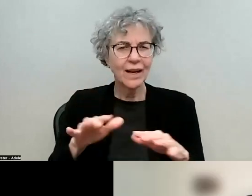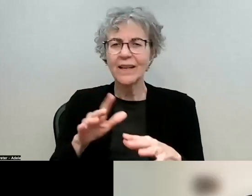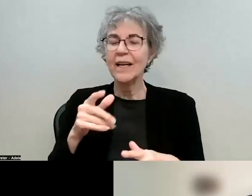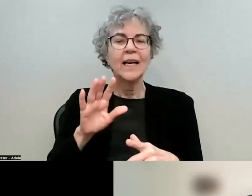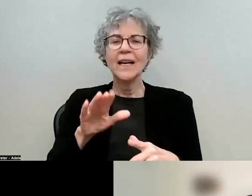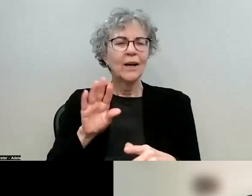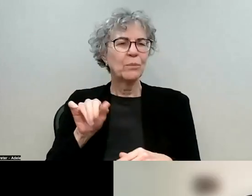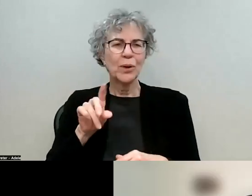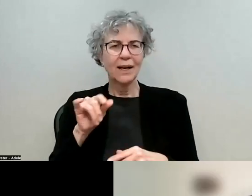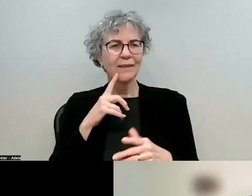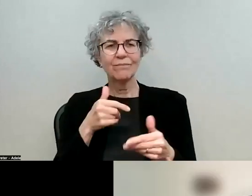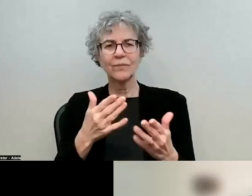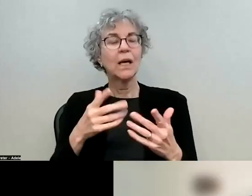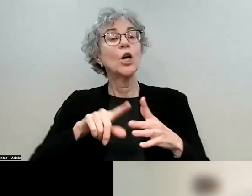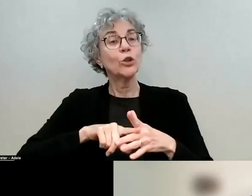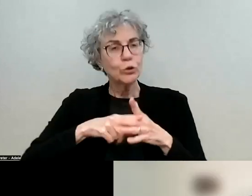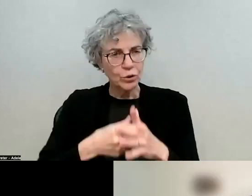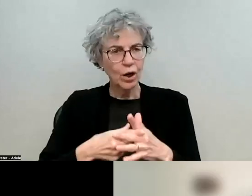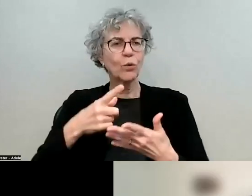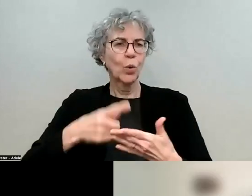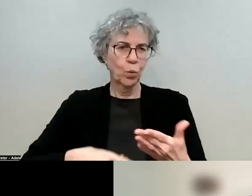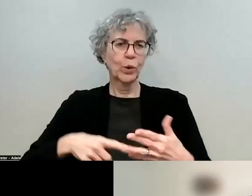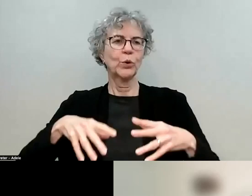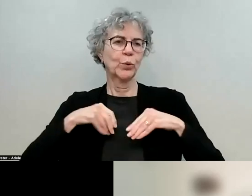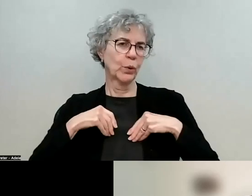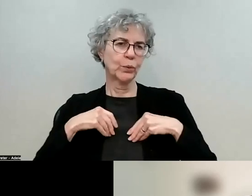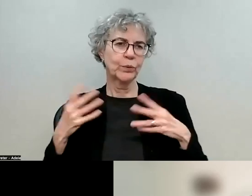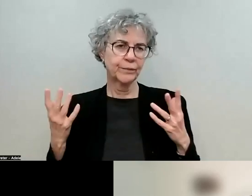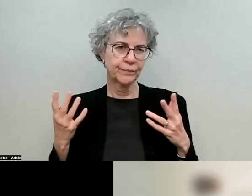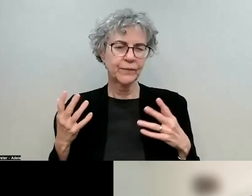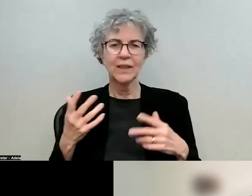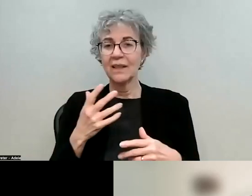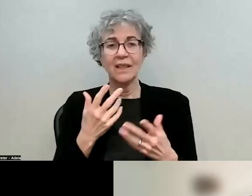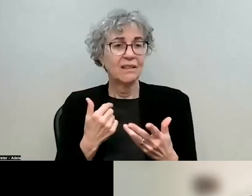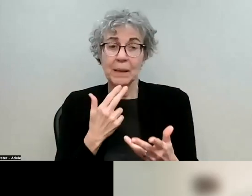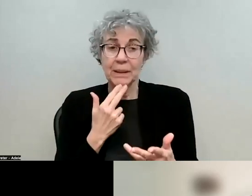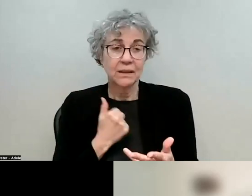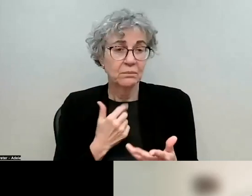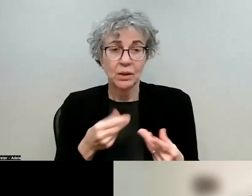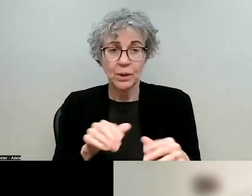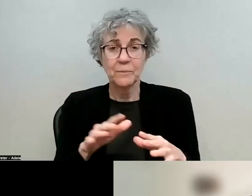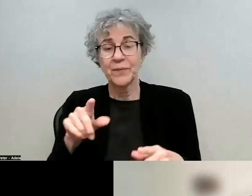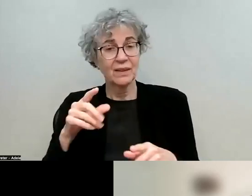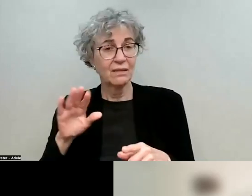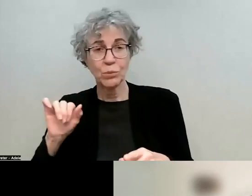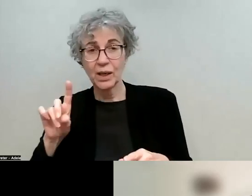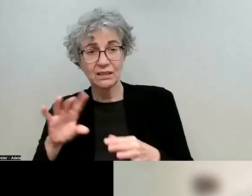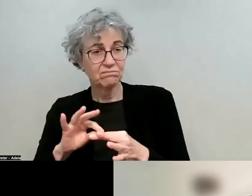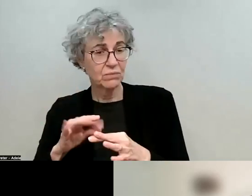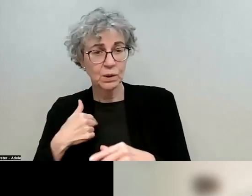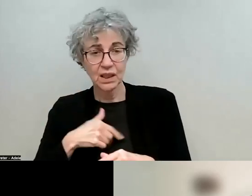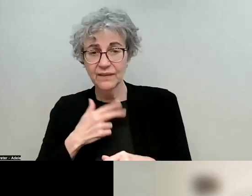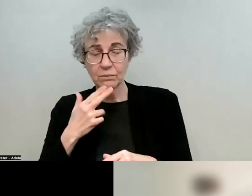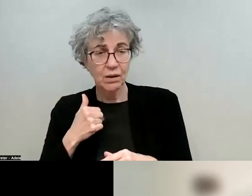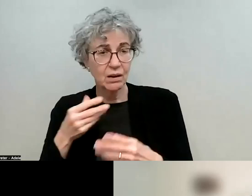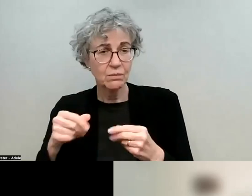own. And it could be quite a small piece. We've got some small properties that as we get into this, we're starting to look at doing